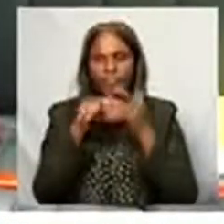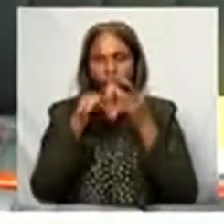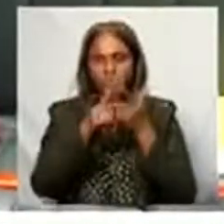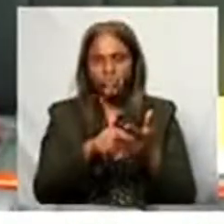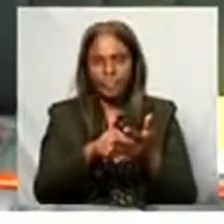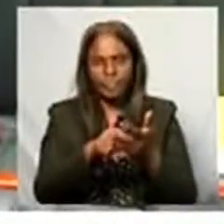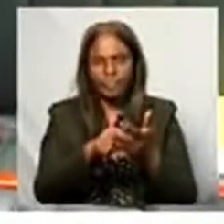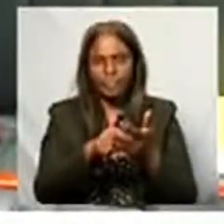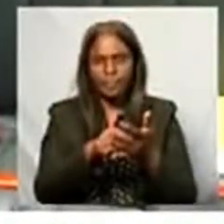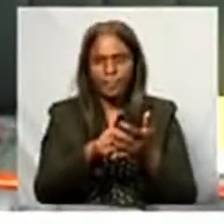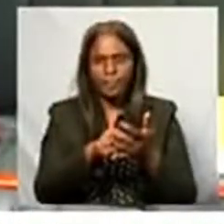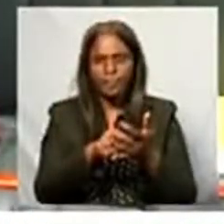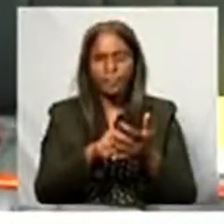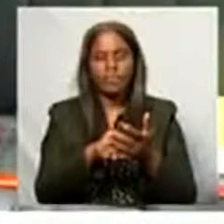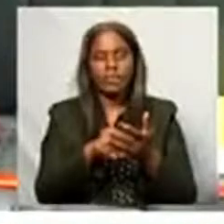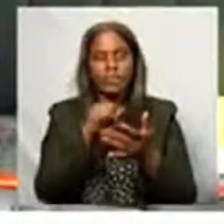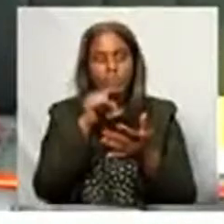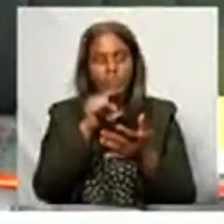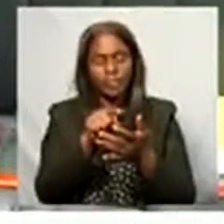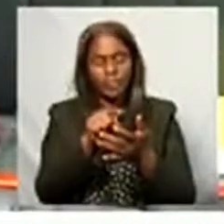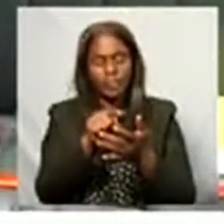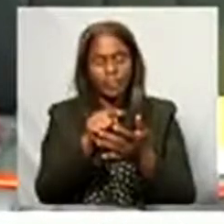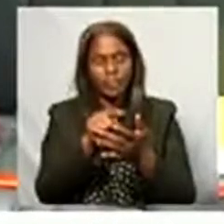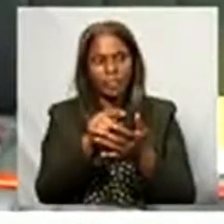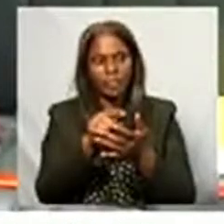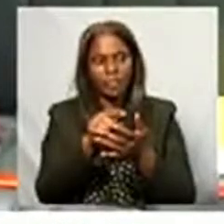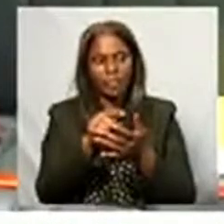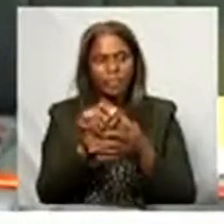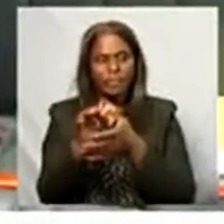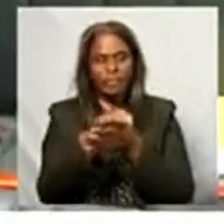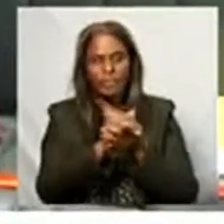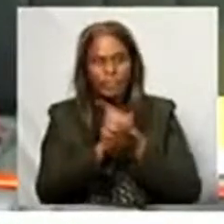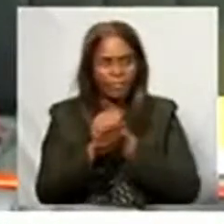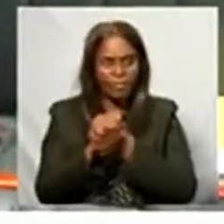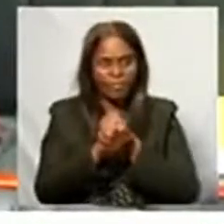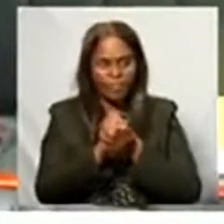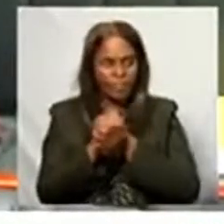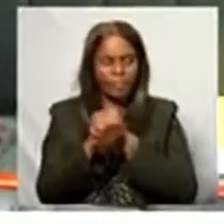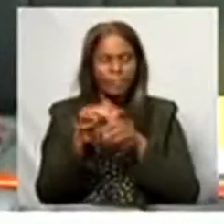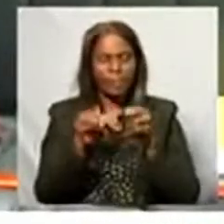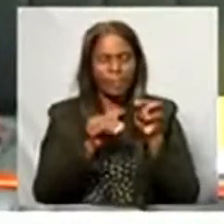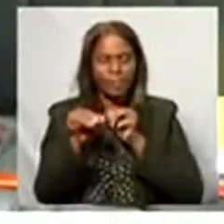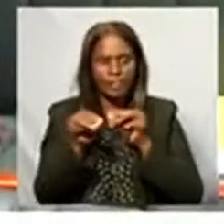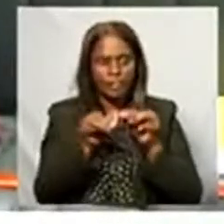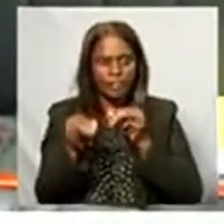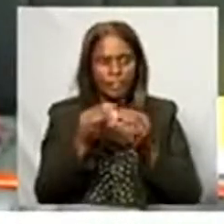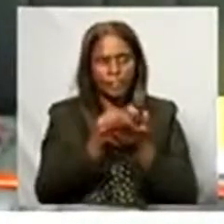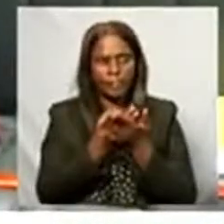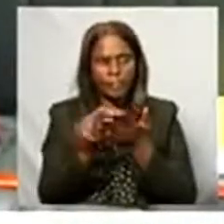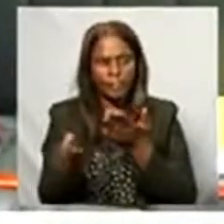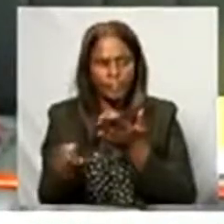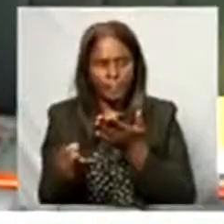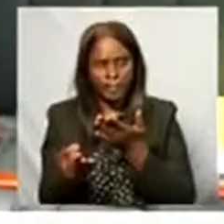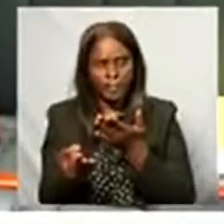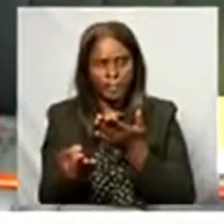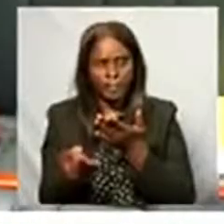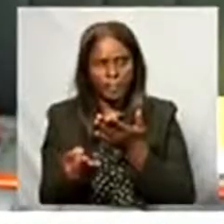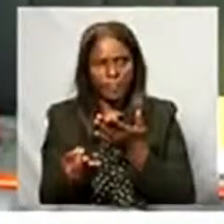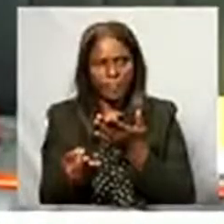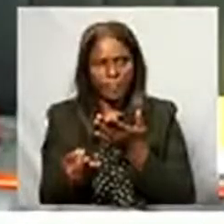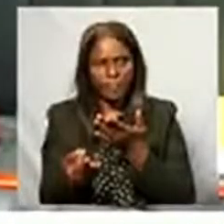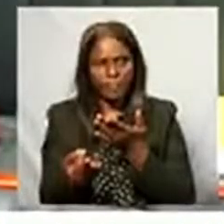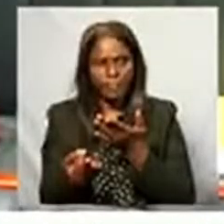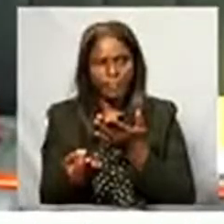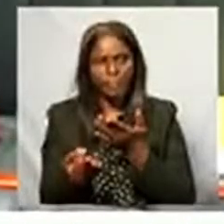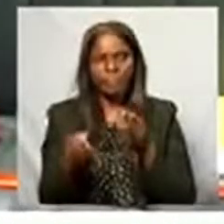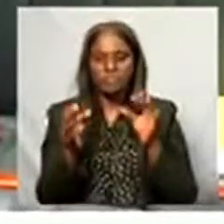towards the epidemic of corporate management failure. The